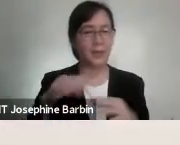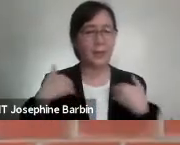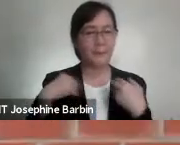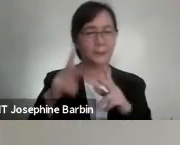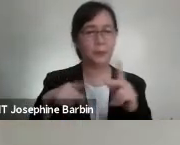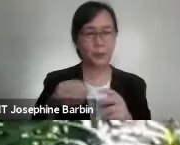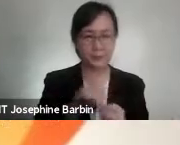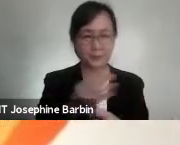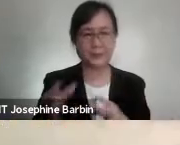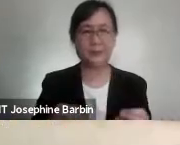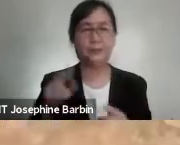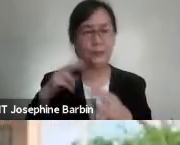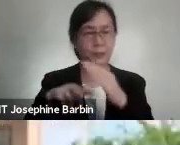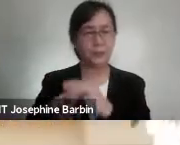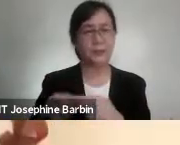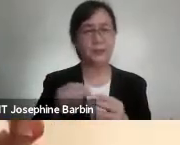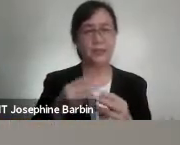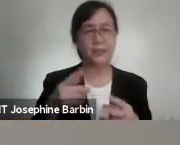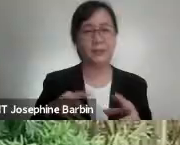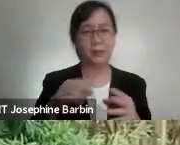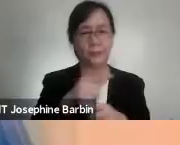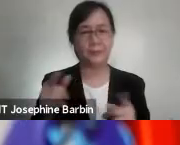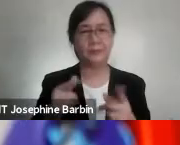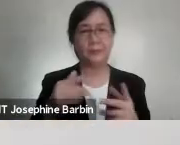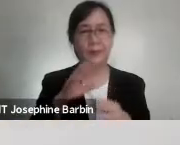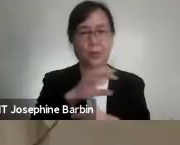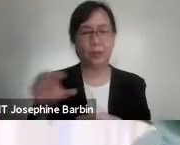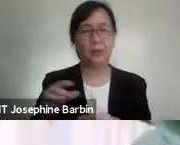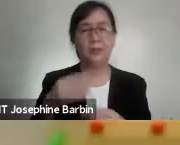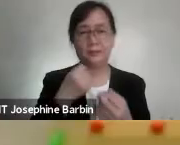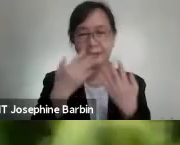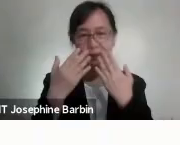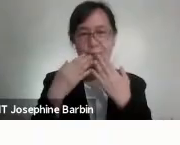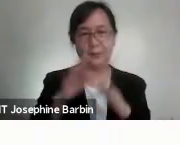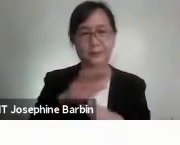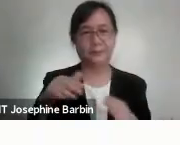to the general comment itself. Thank you all.